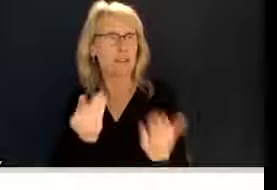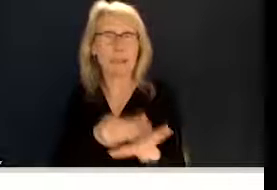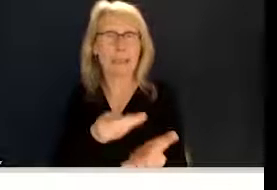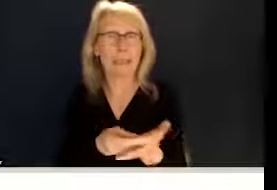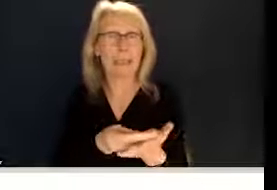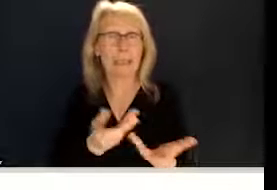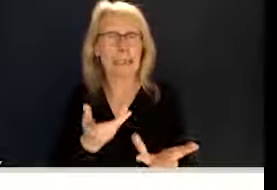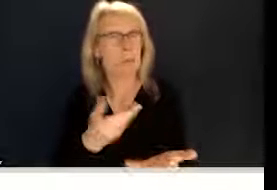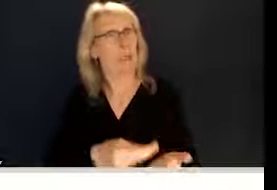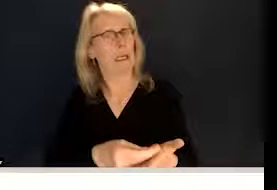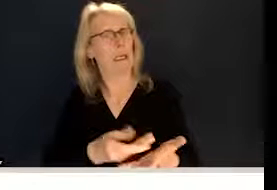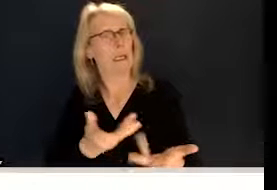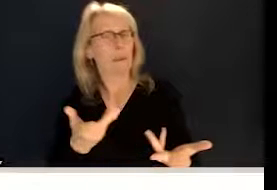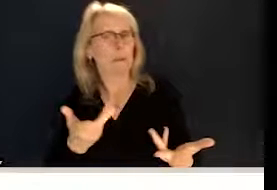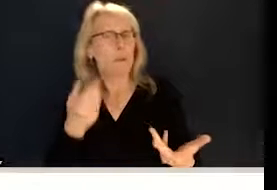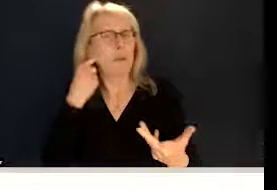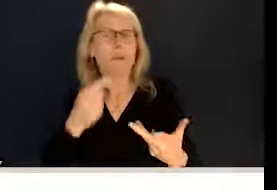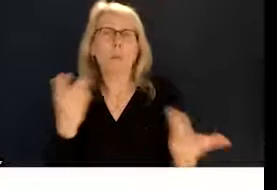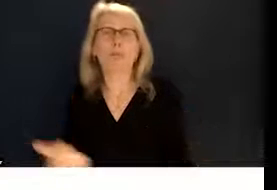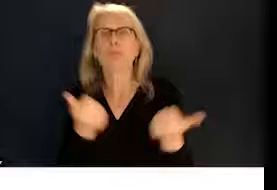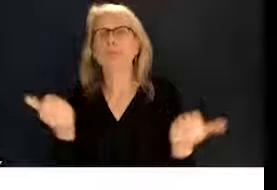One of those things that we take for granted.